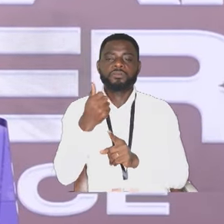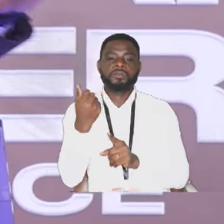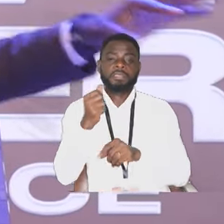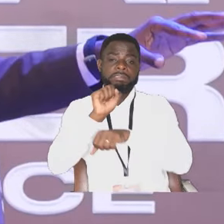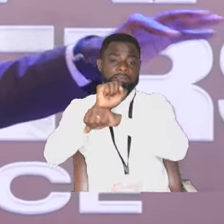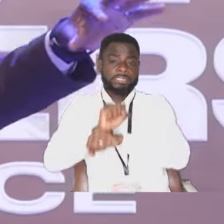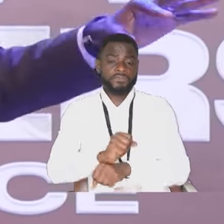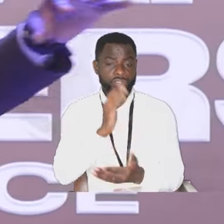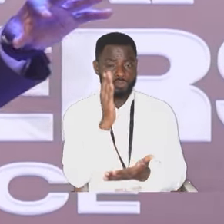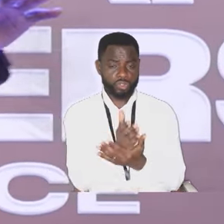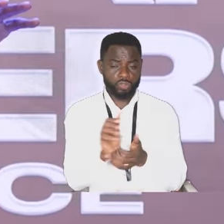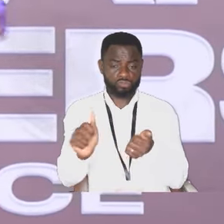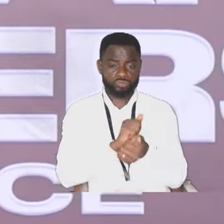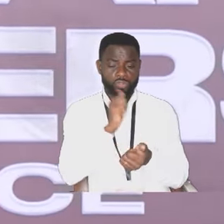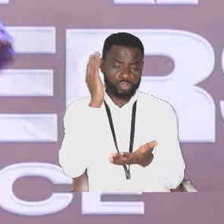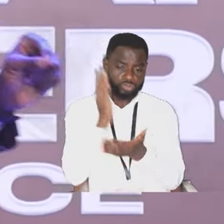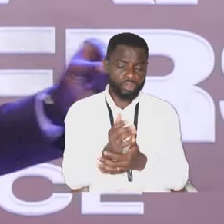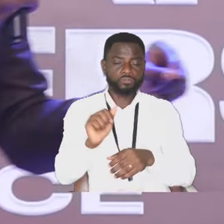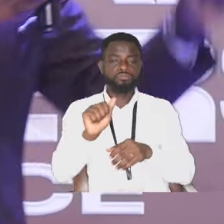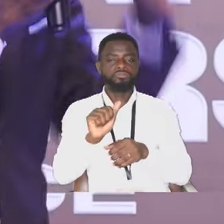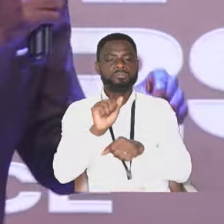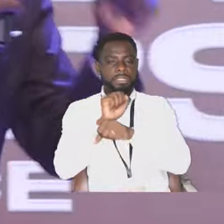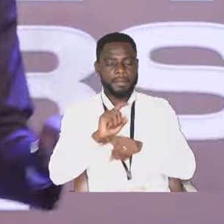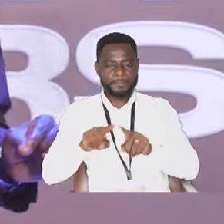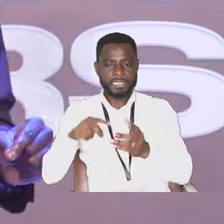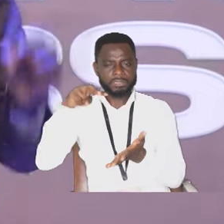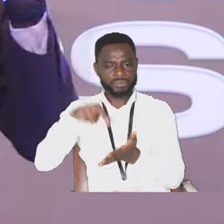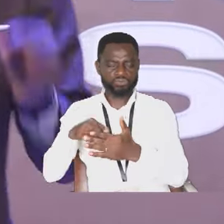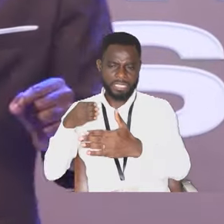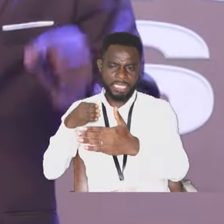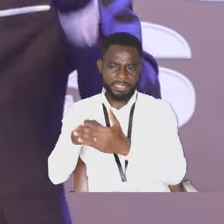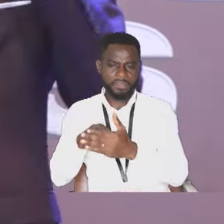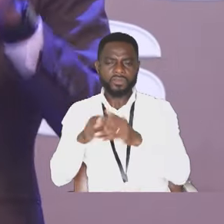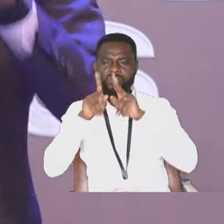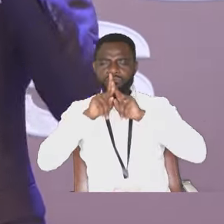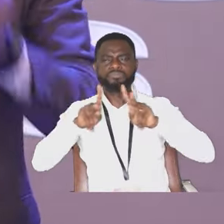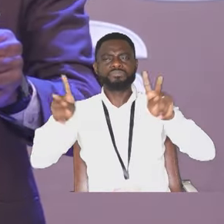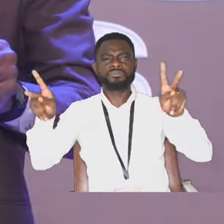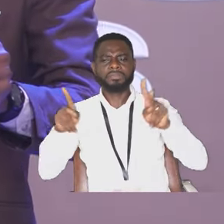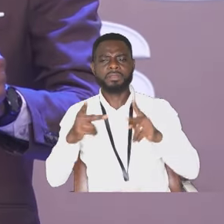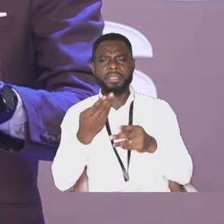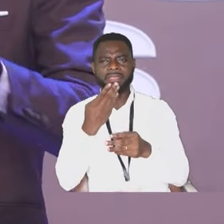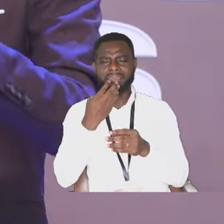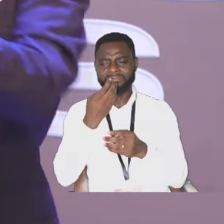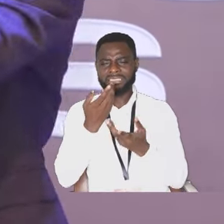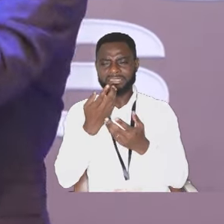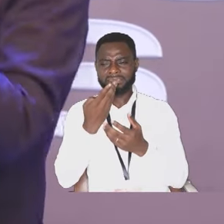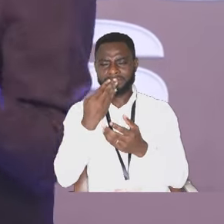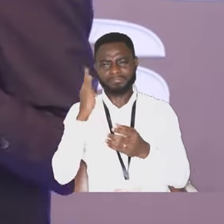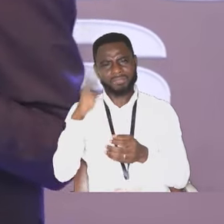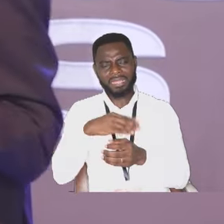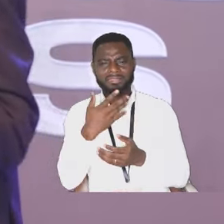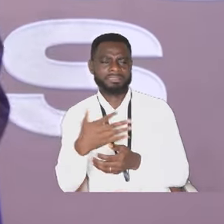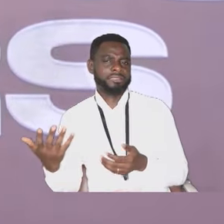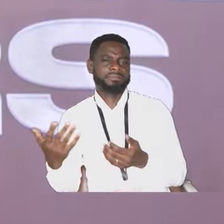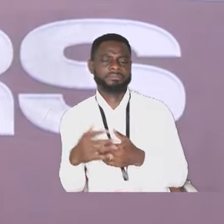the slave trade, abolition of slave trade, but also he stood against publication of obscenity. What are you standing